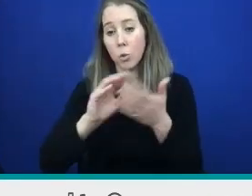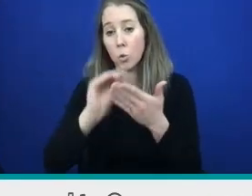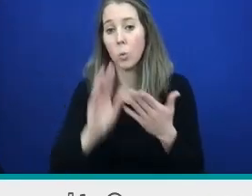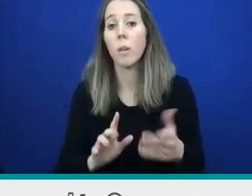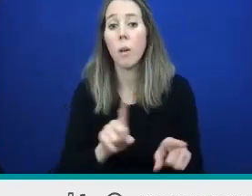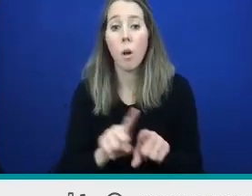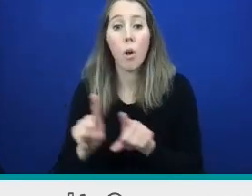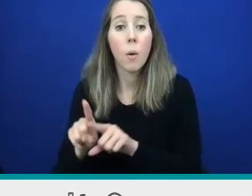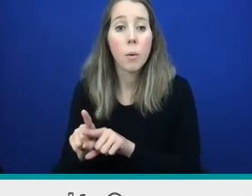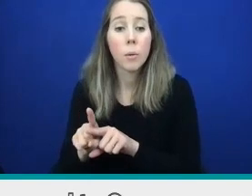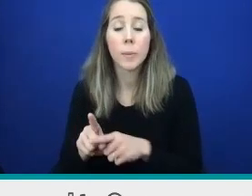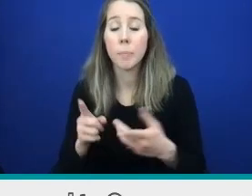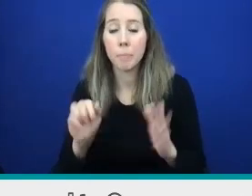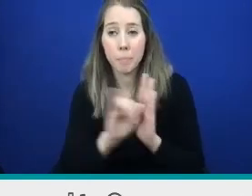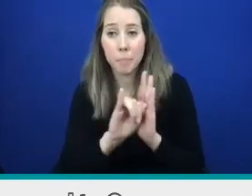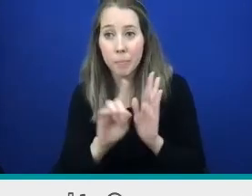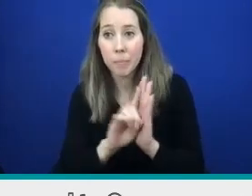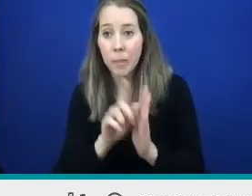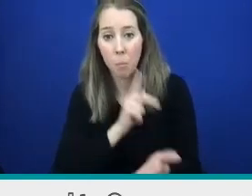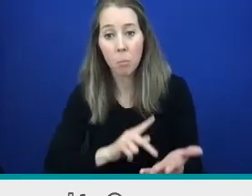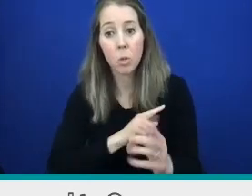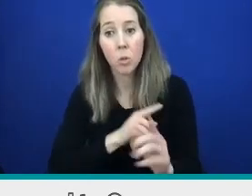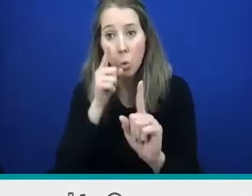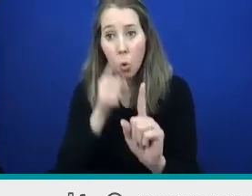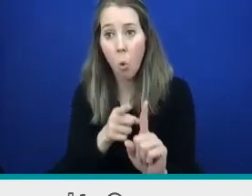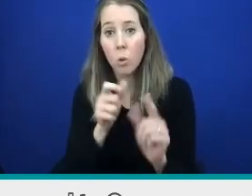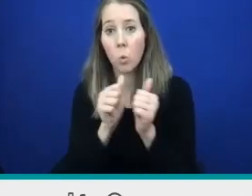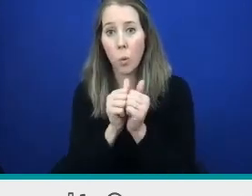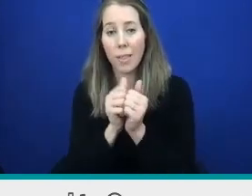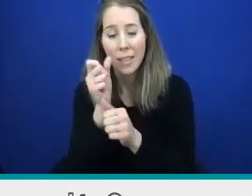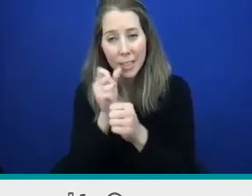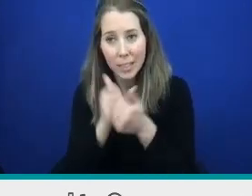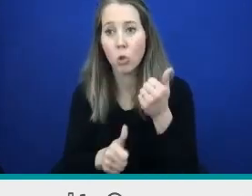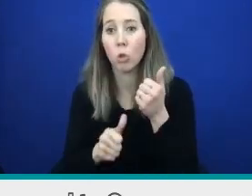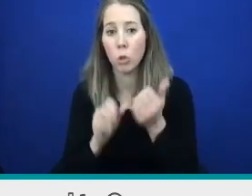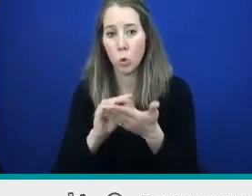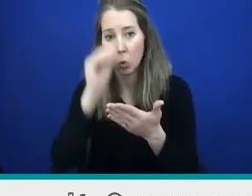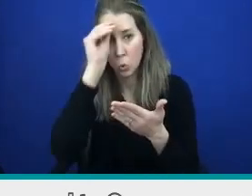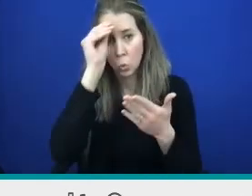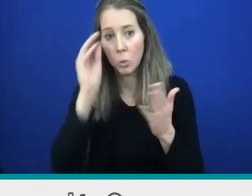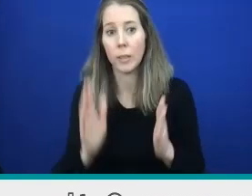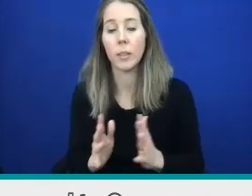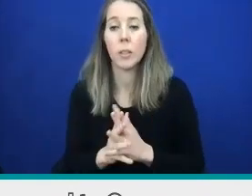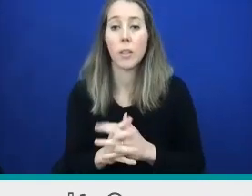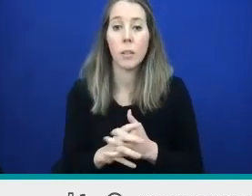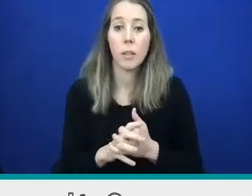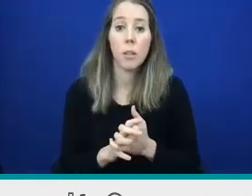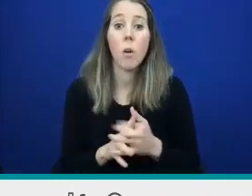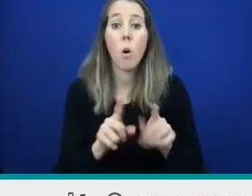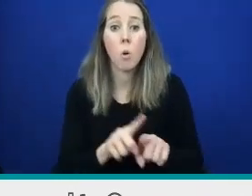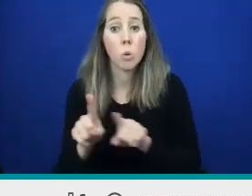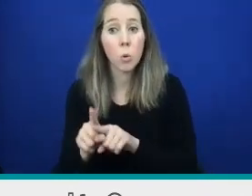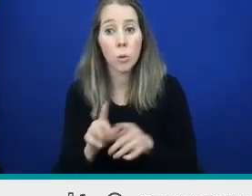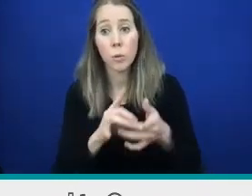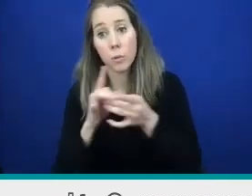as to help identify, again, those personal goals with each student. And more on the assessment side,